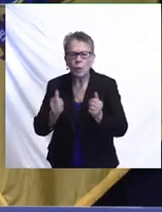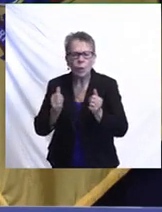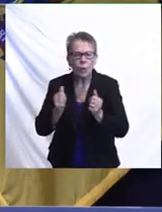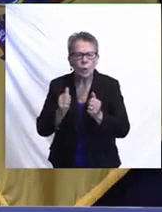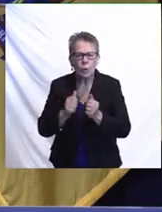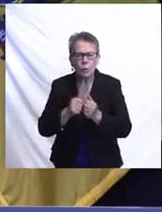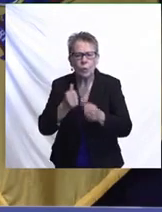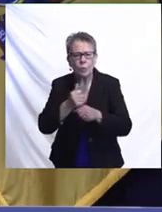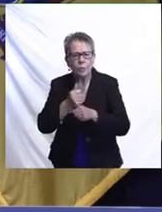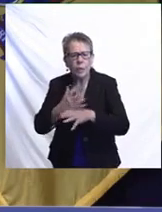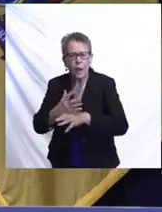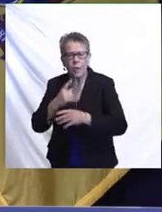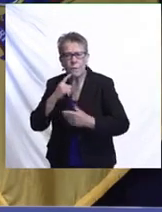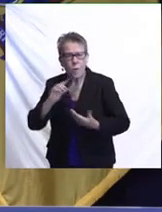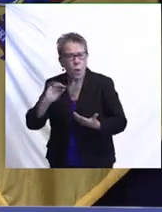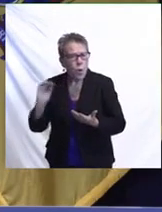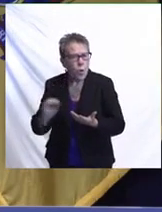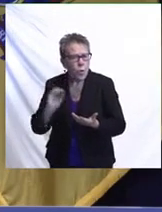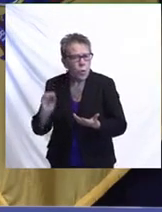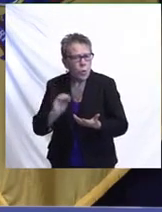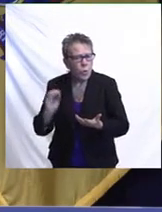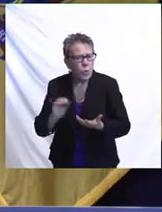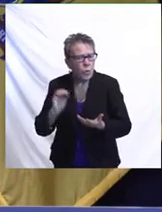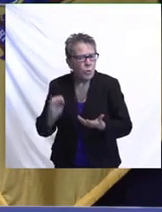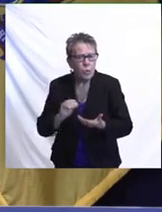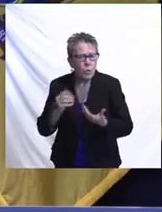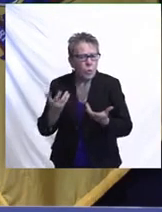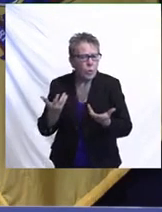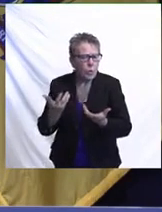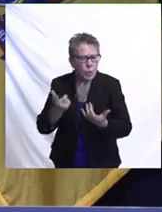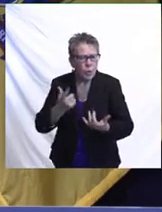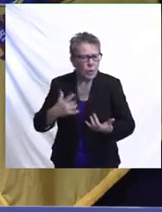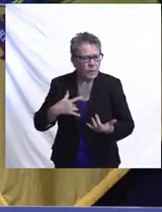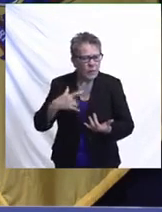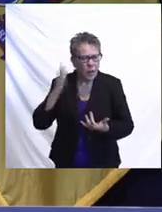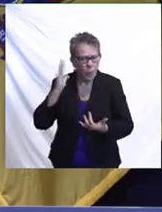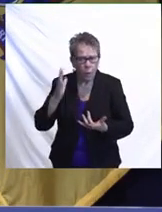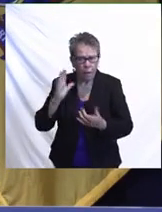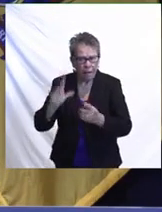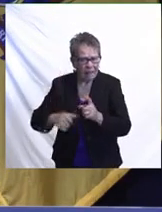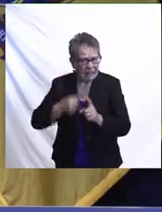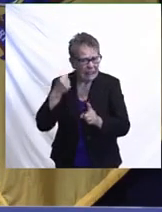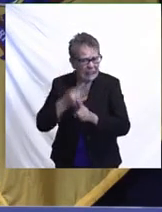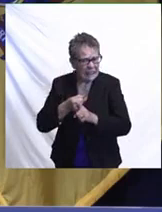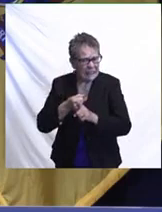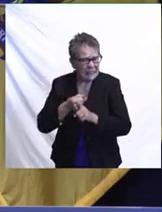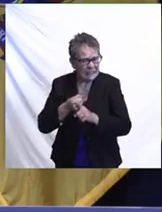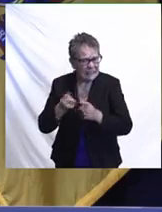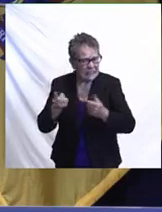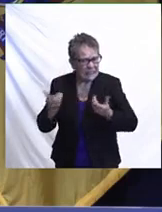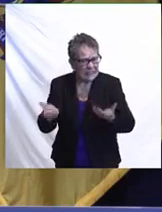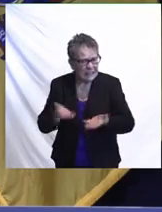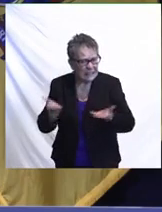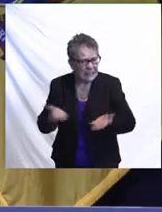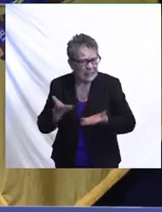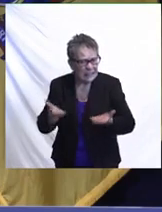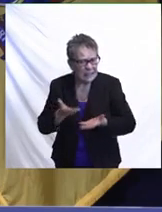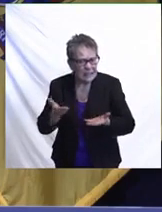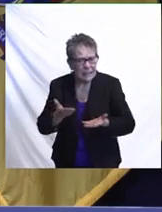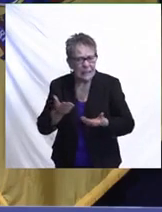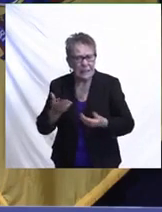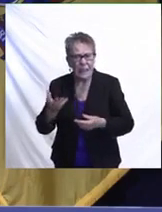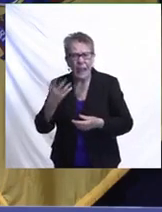to New Jersey? As you said, it's likely that it will. And is there any modeling, even tentative, about what it means for the